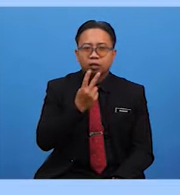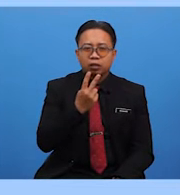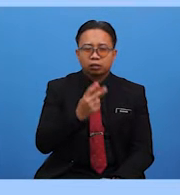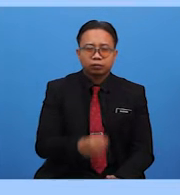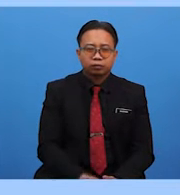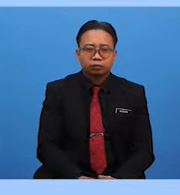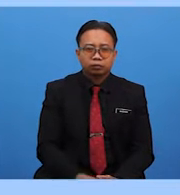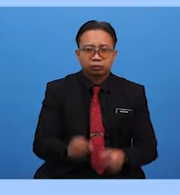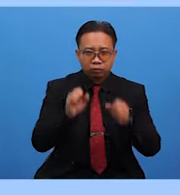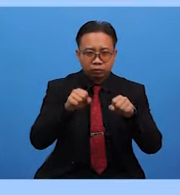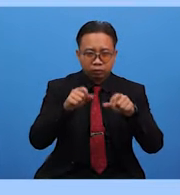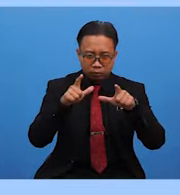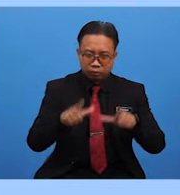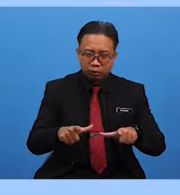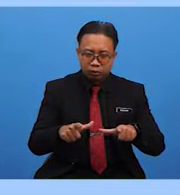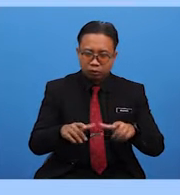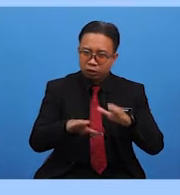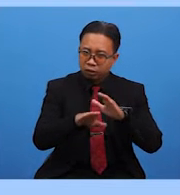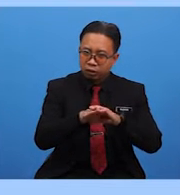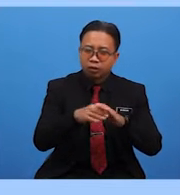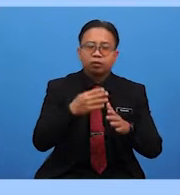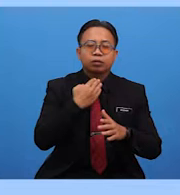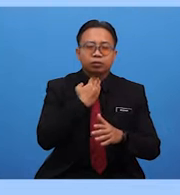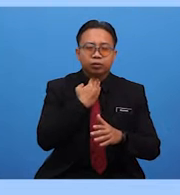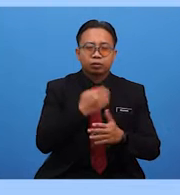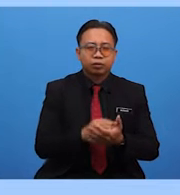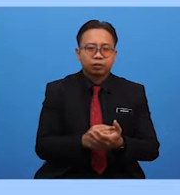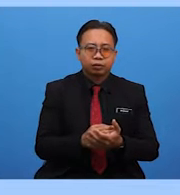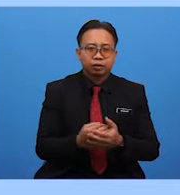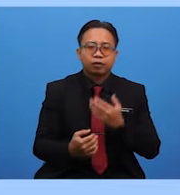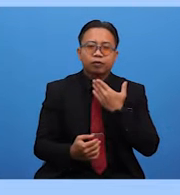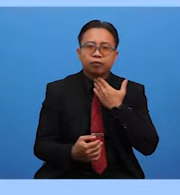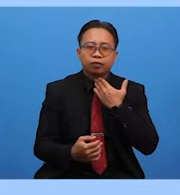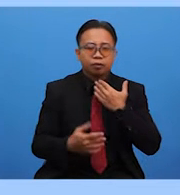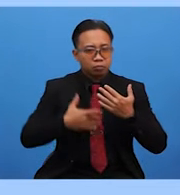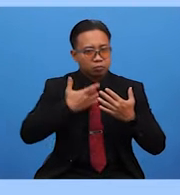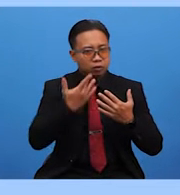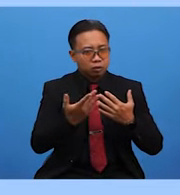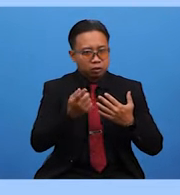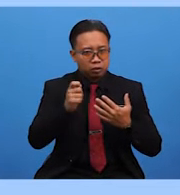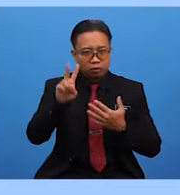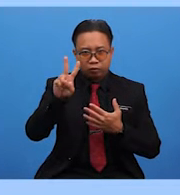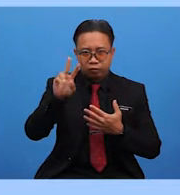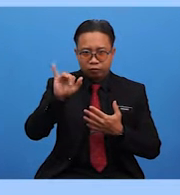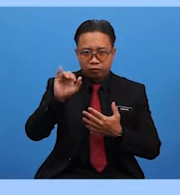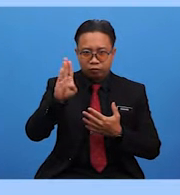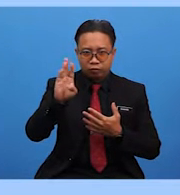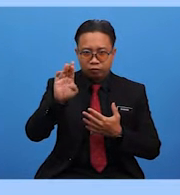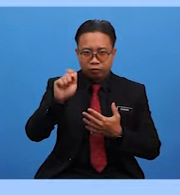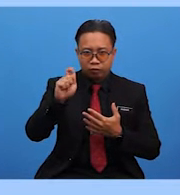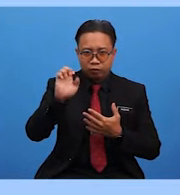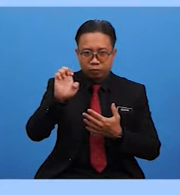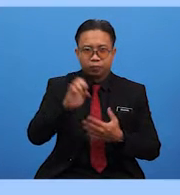vibration. You can place your hand on your throat and feel the vibration on your vocal